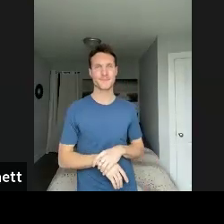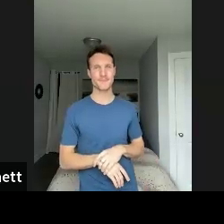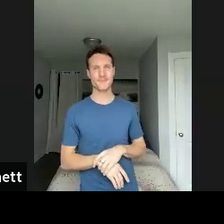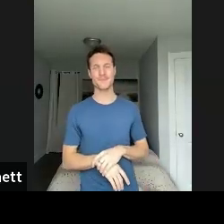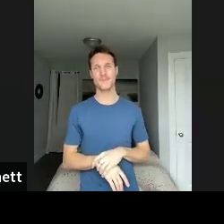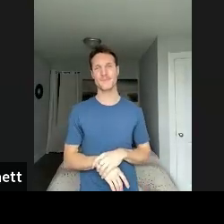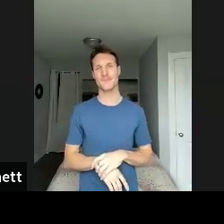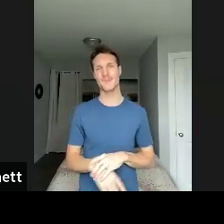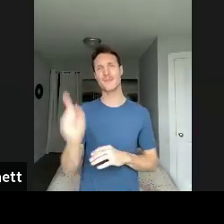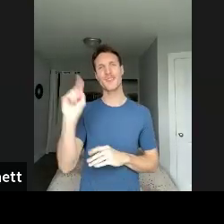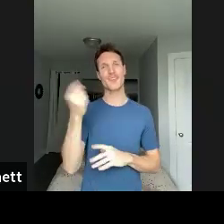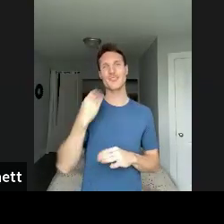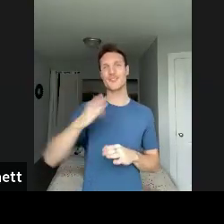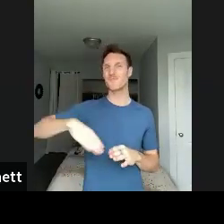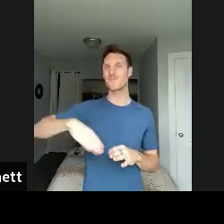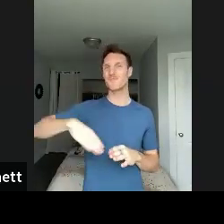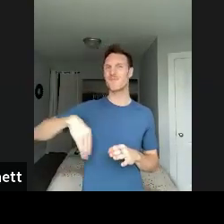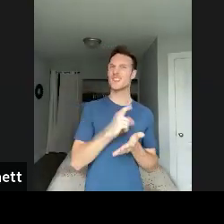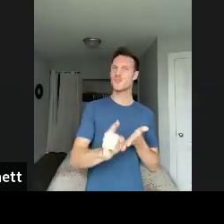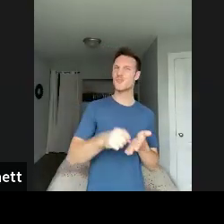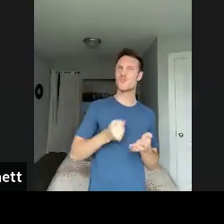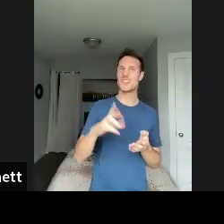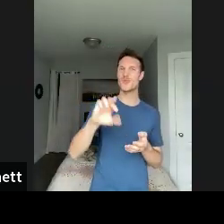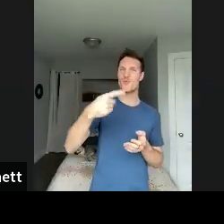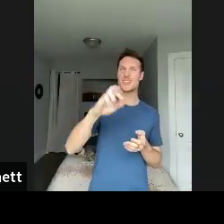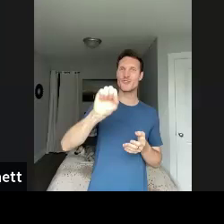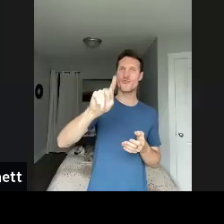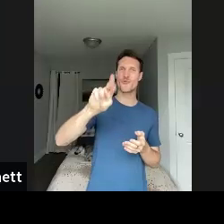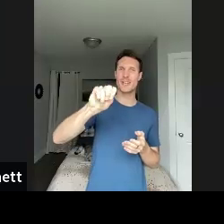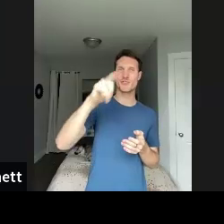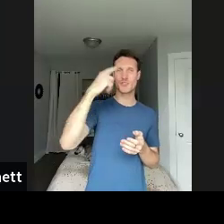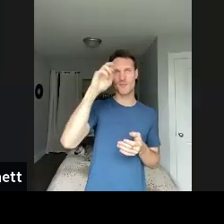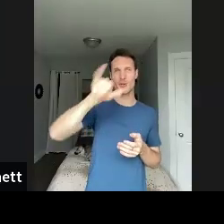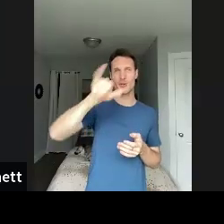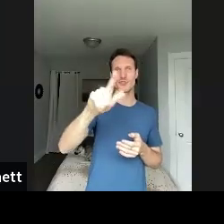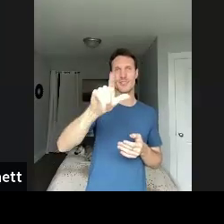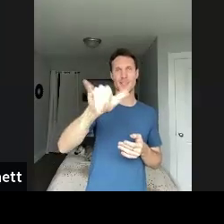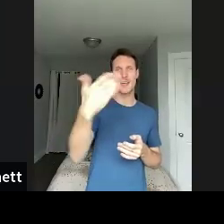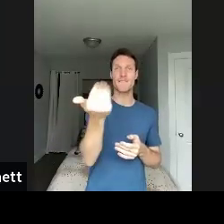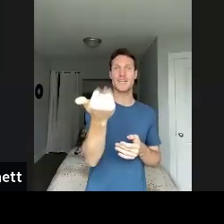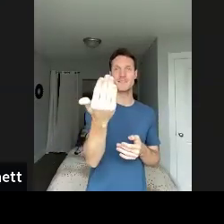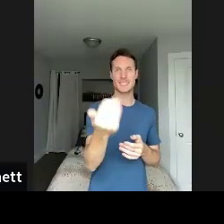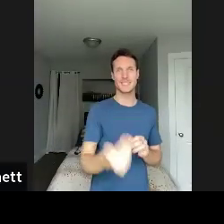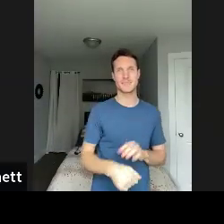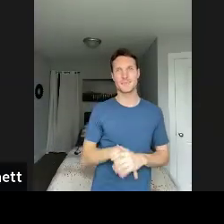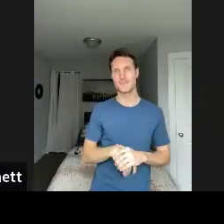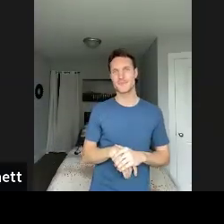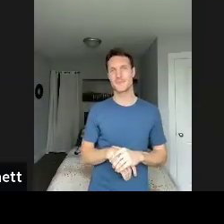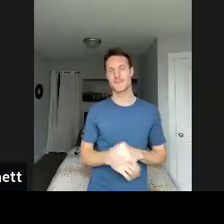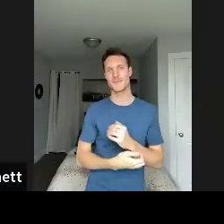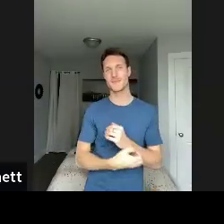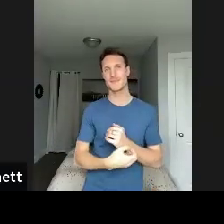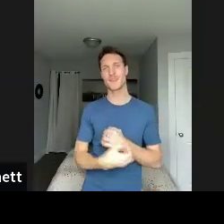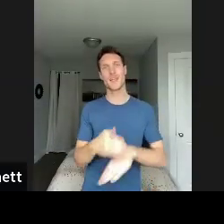And also later this week, registration for the July 15th session or update